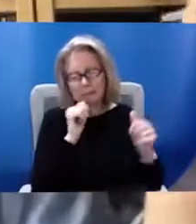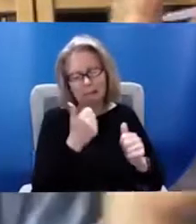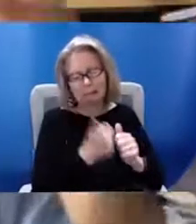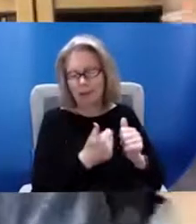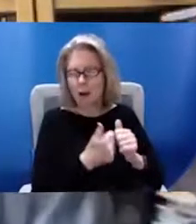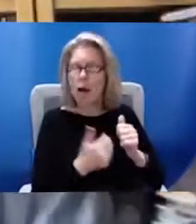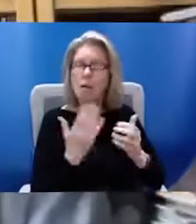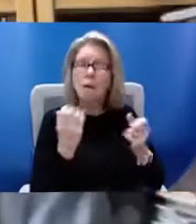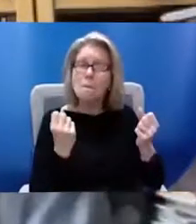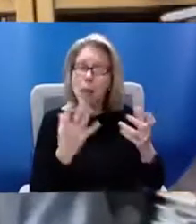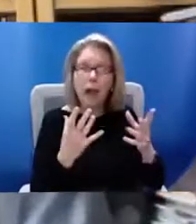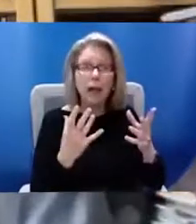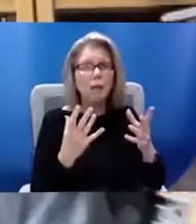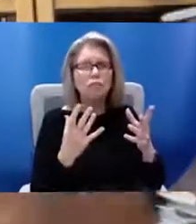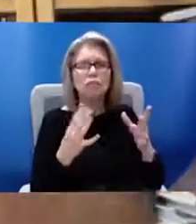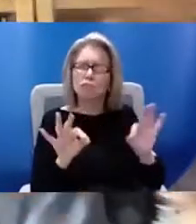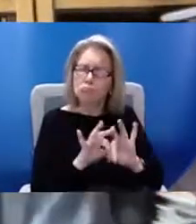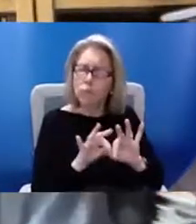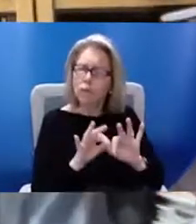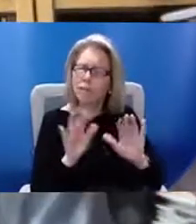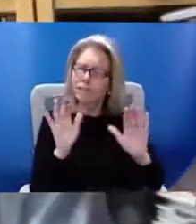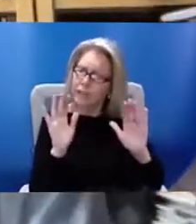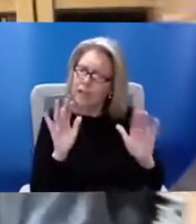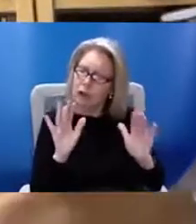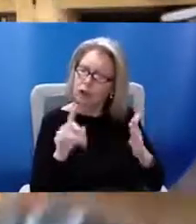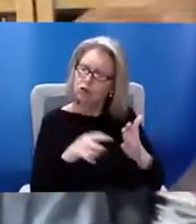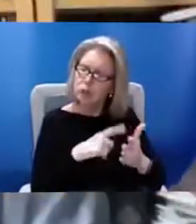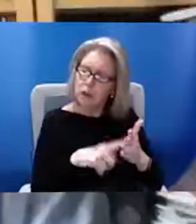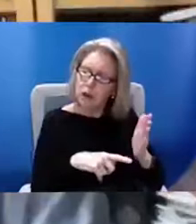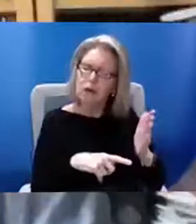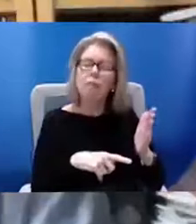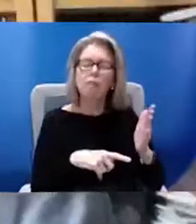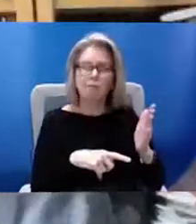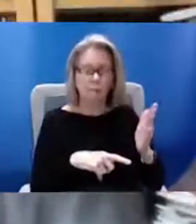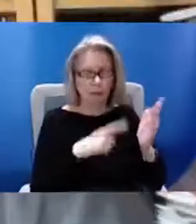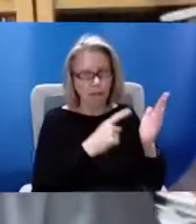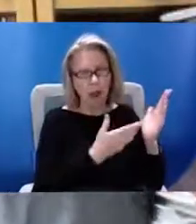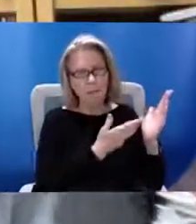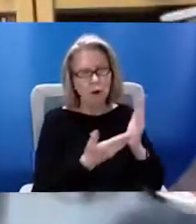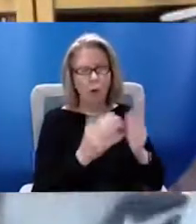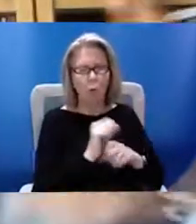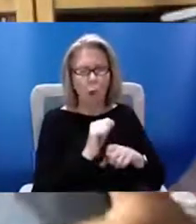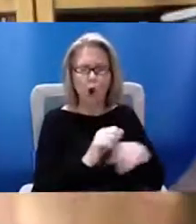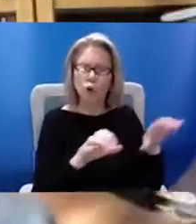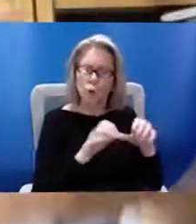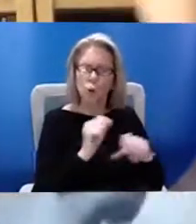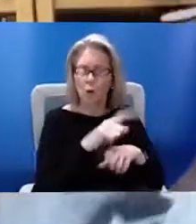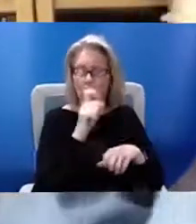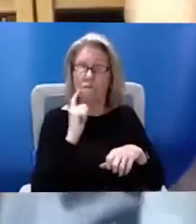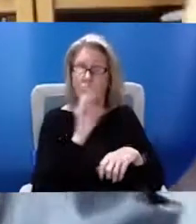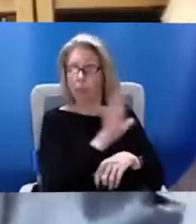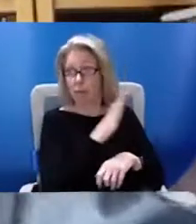there are many critical thinkers, and they are all fantastic, and they are doing the work they have to do for their own